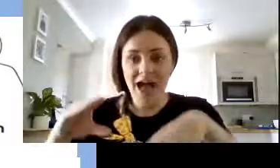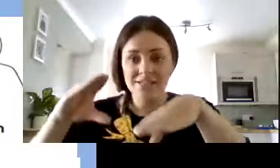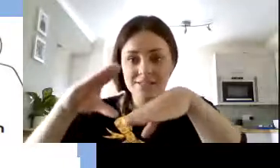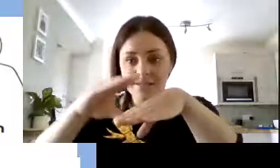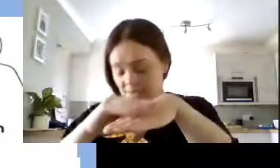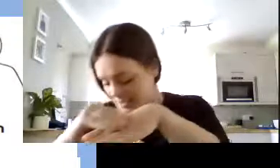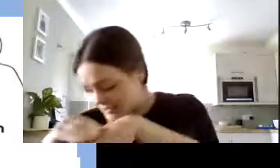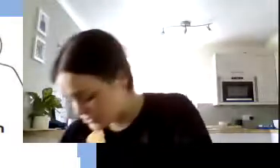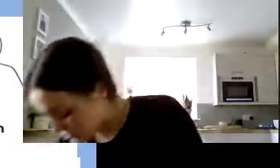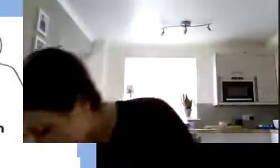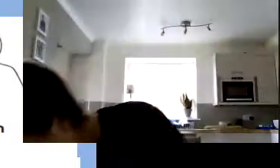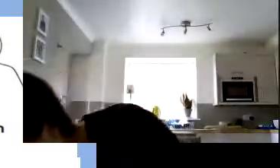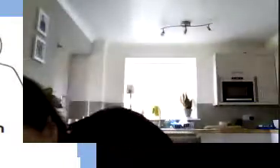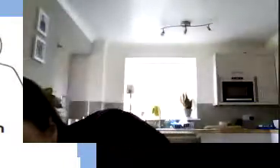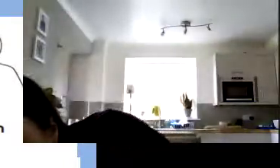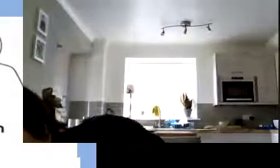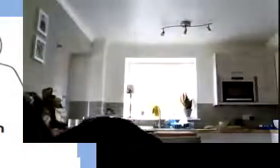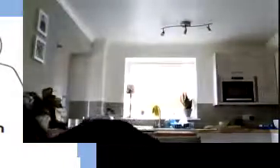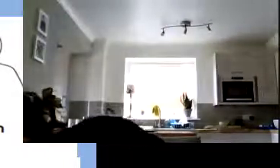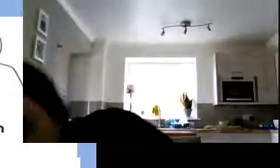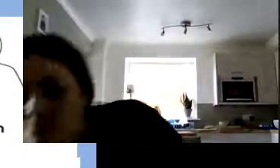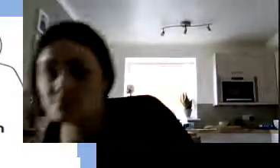With the hat in his jaws.